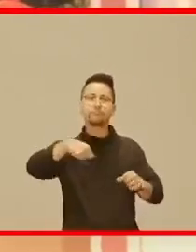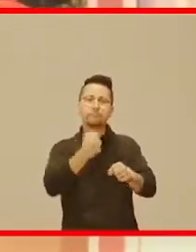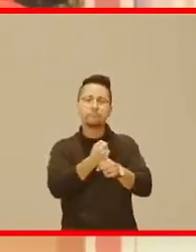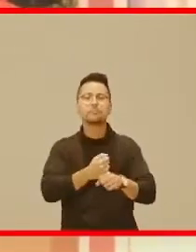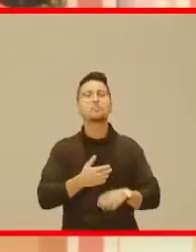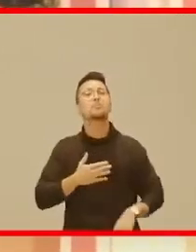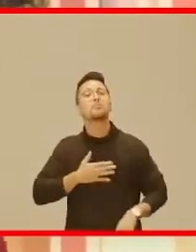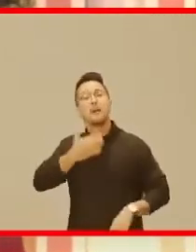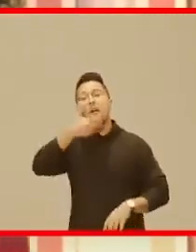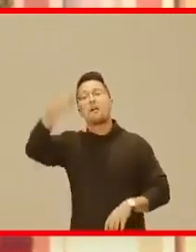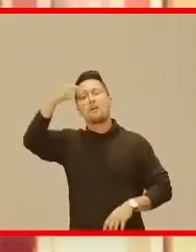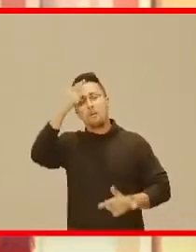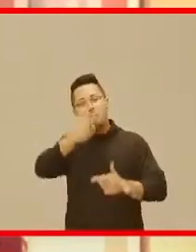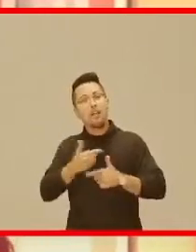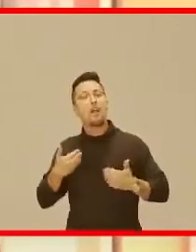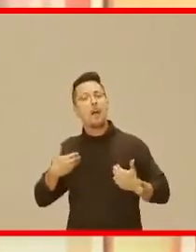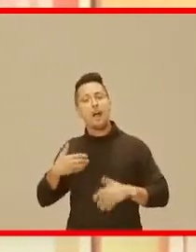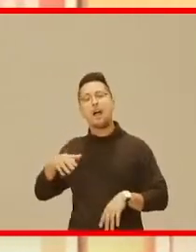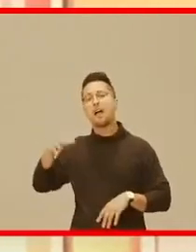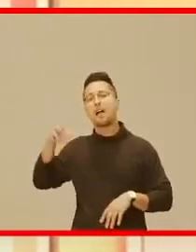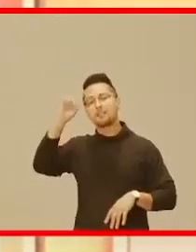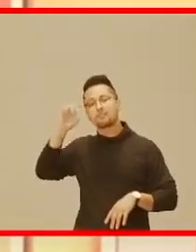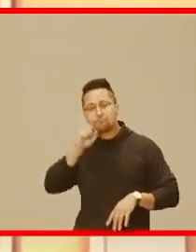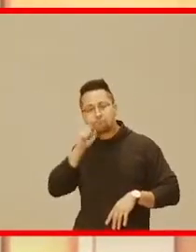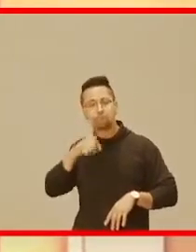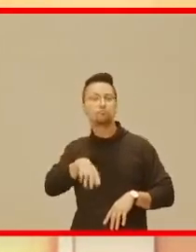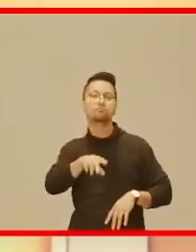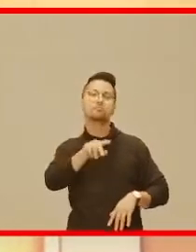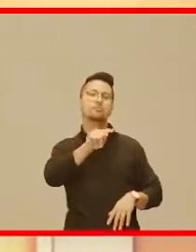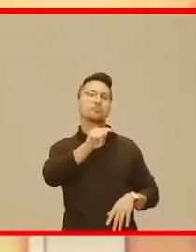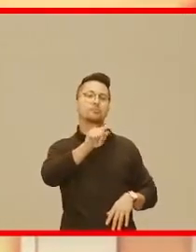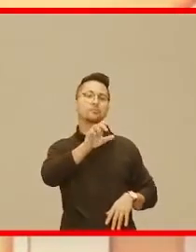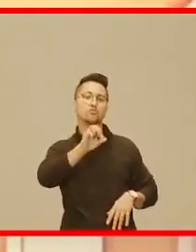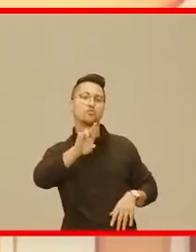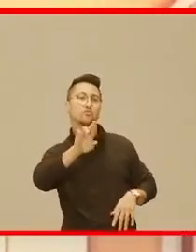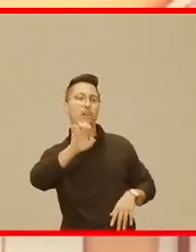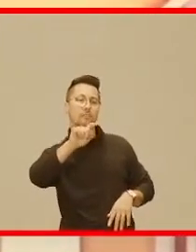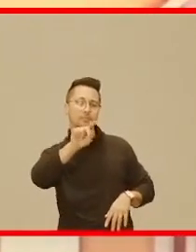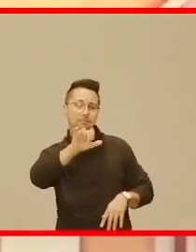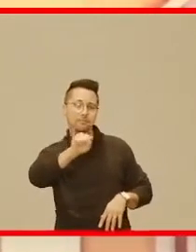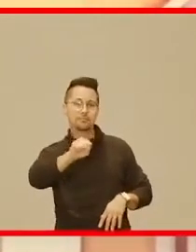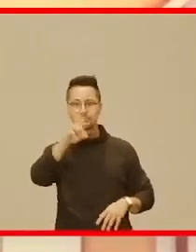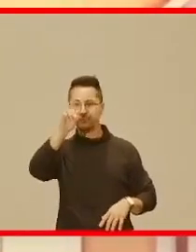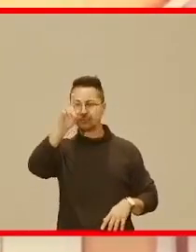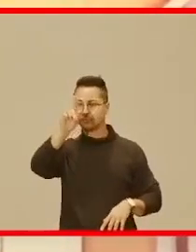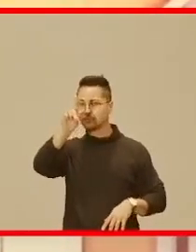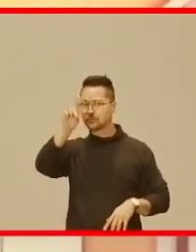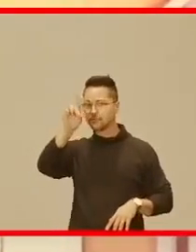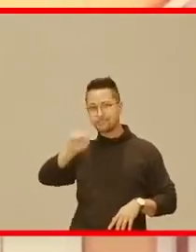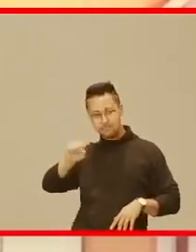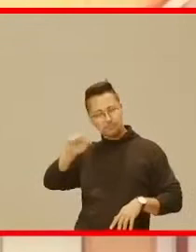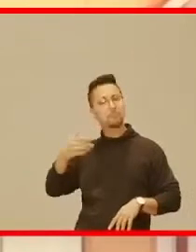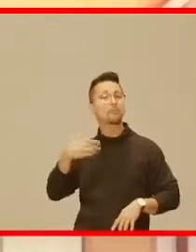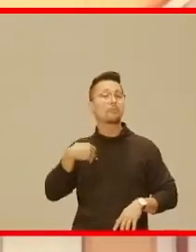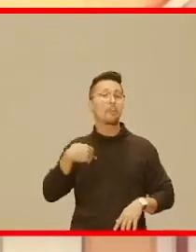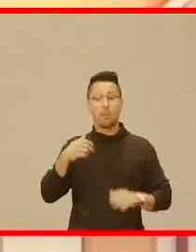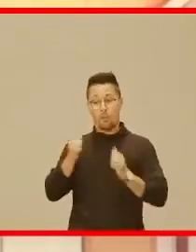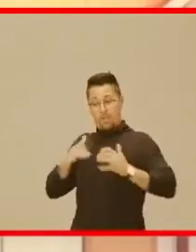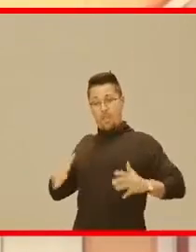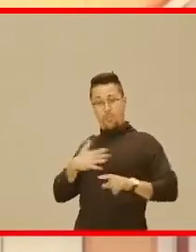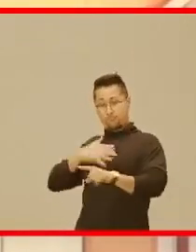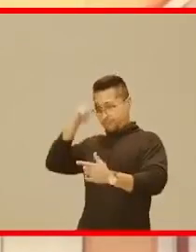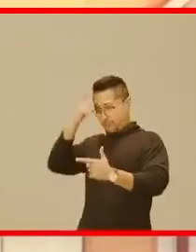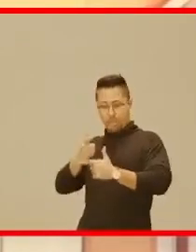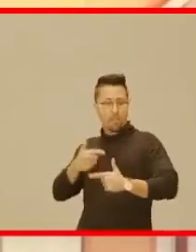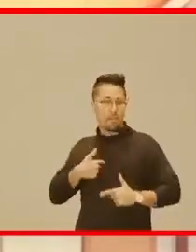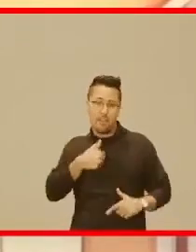autism and Tourette syndrome, and quite frankly, if I didn't have Daniel, I wouldn't be here, and